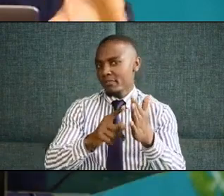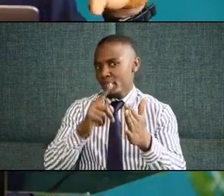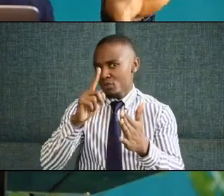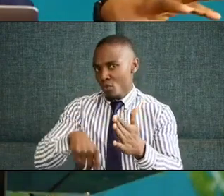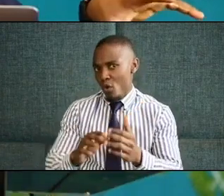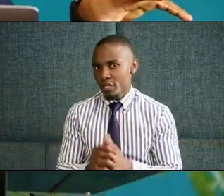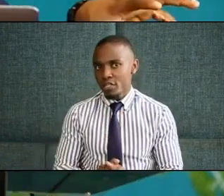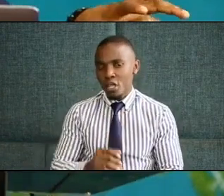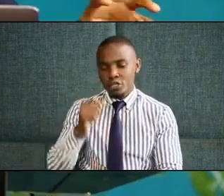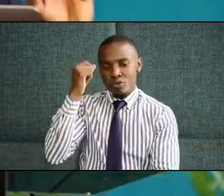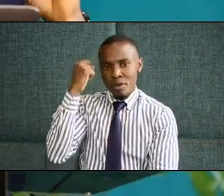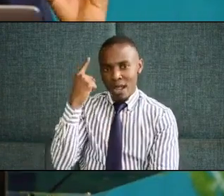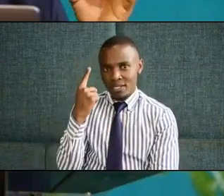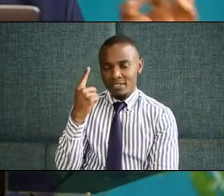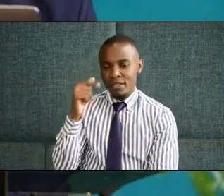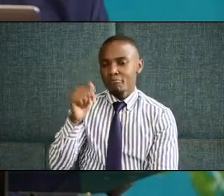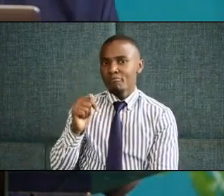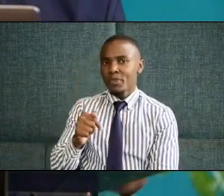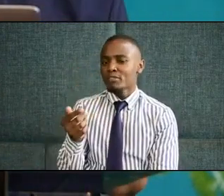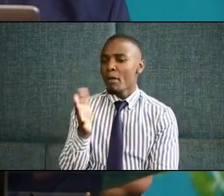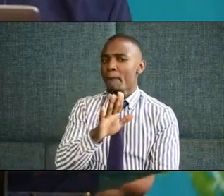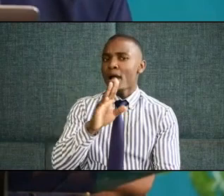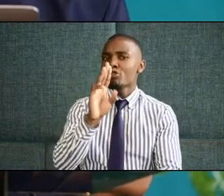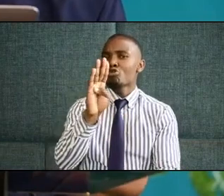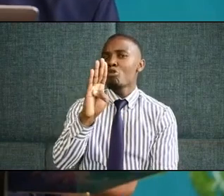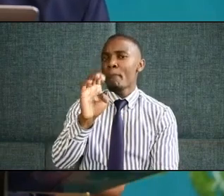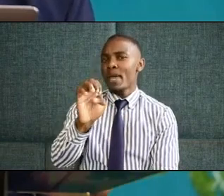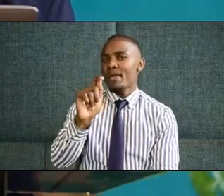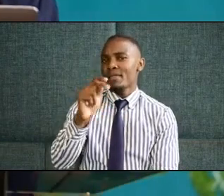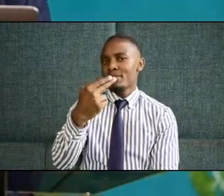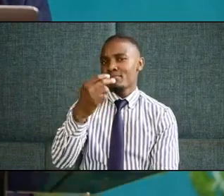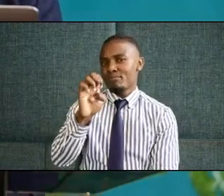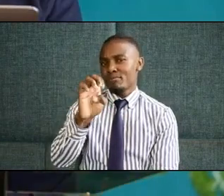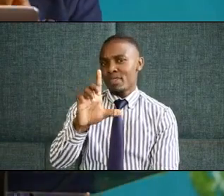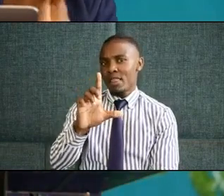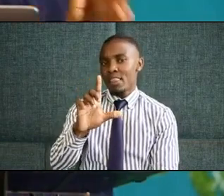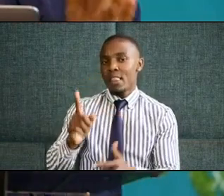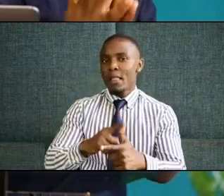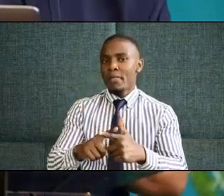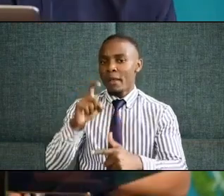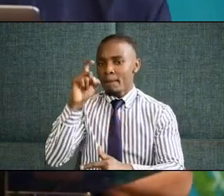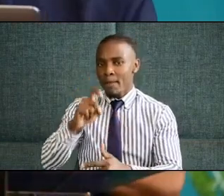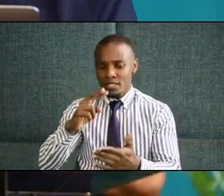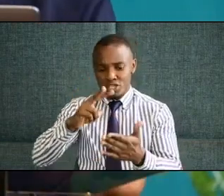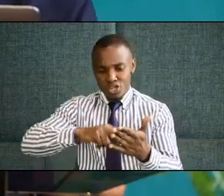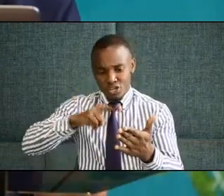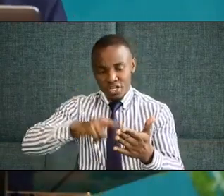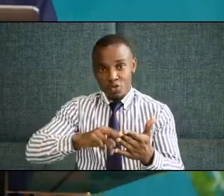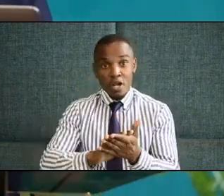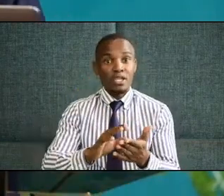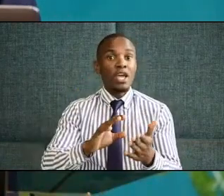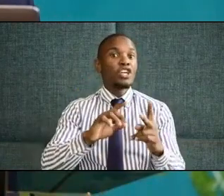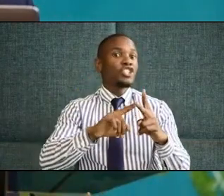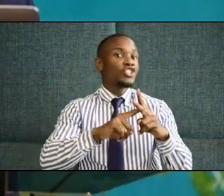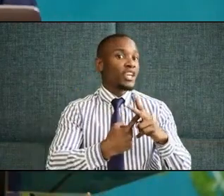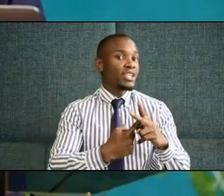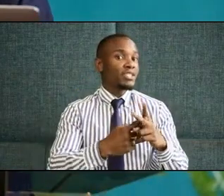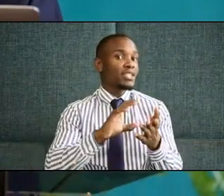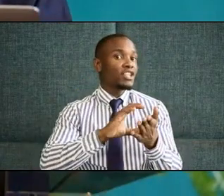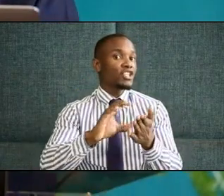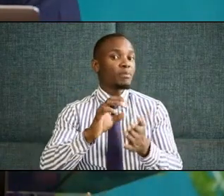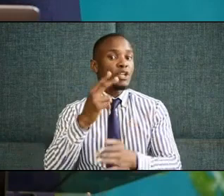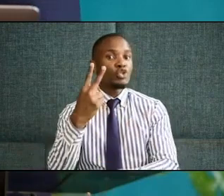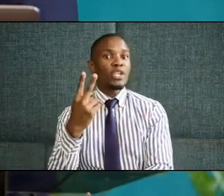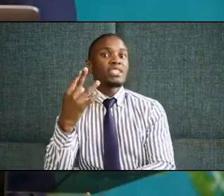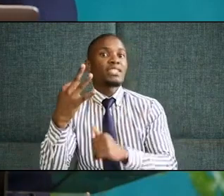mean? To understand go back to Bethel as a message, we need to go to Genesis chapter 28. We need to look at